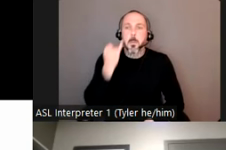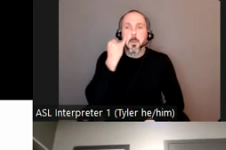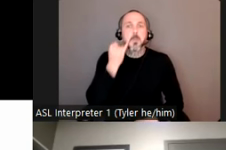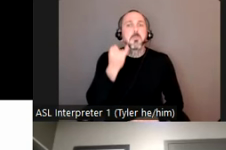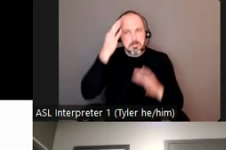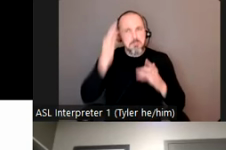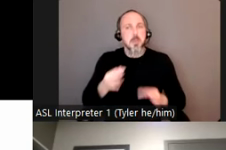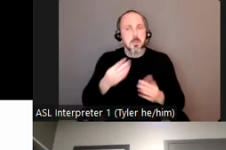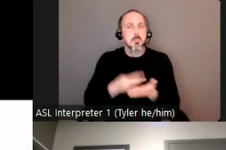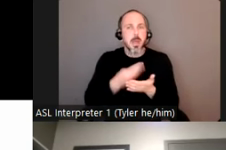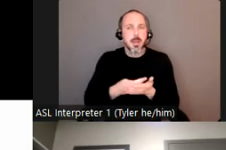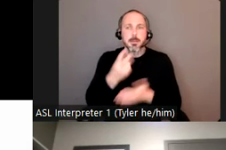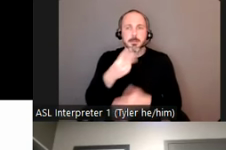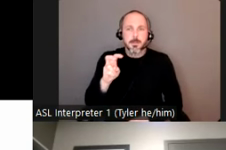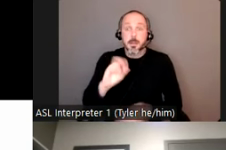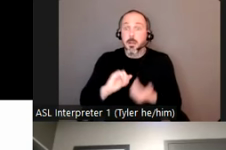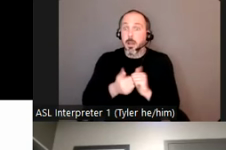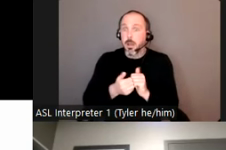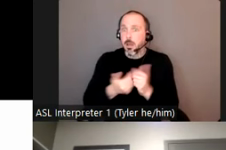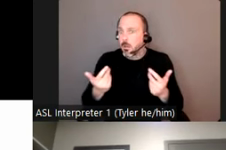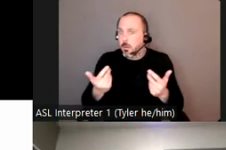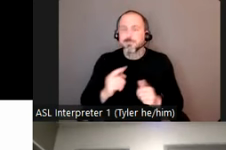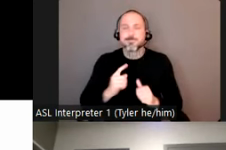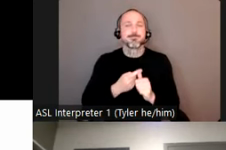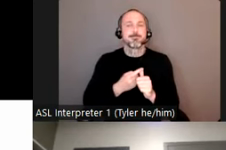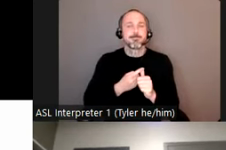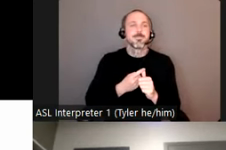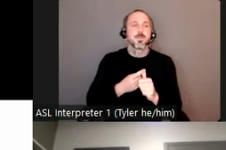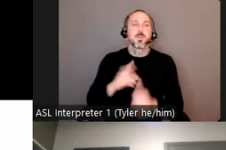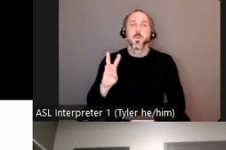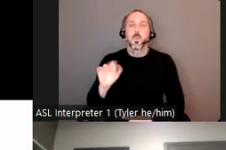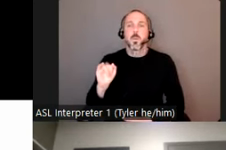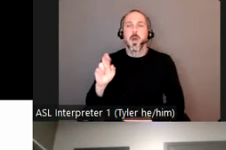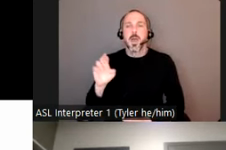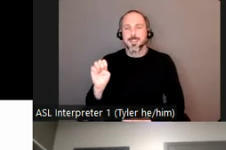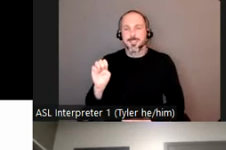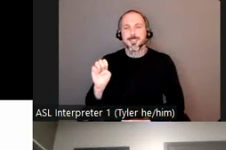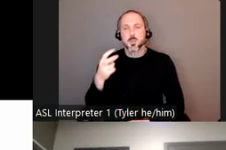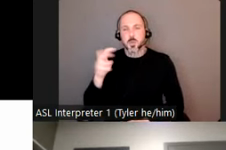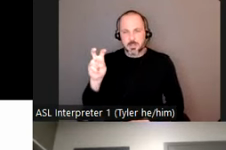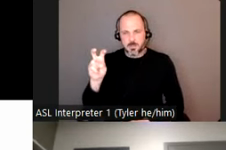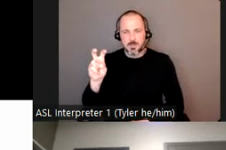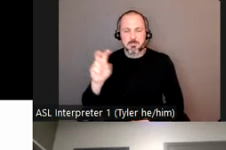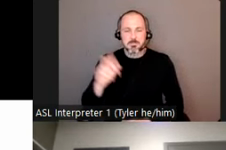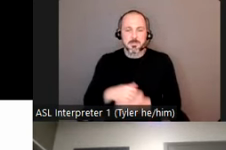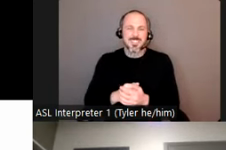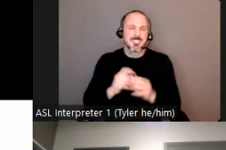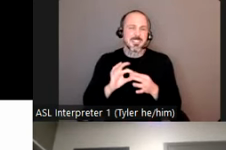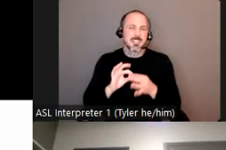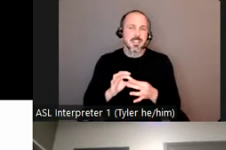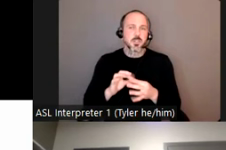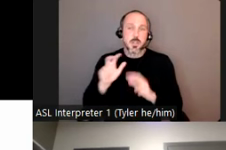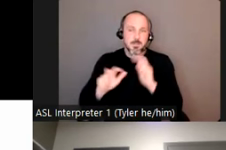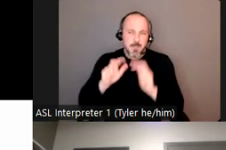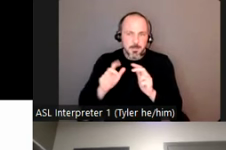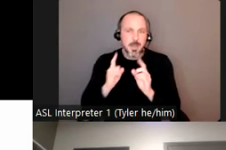transfer is number one. We see that related to investment scams and romance scams. And number two is where people